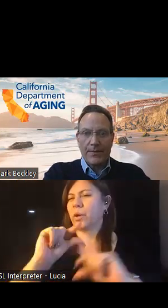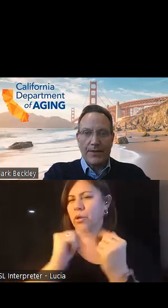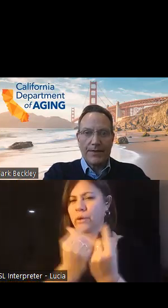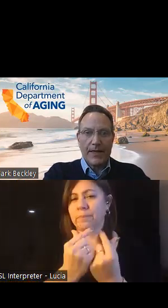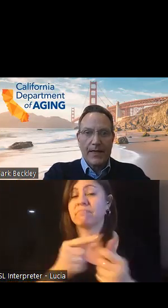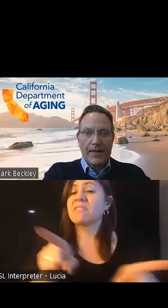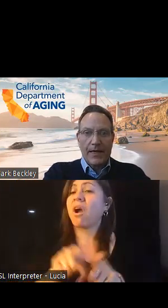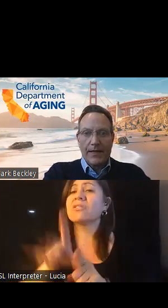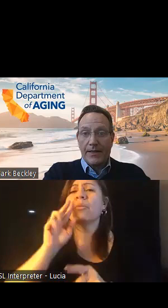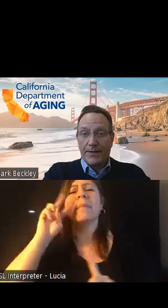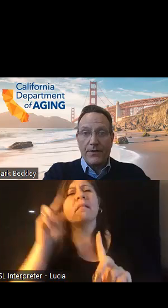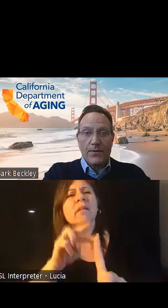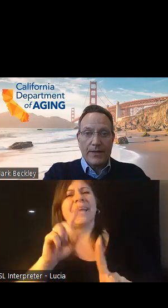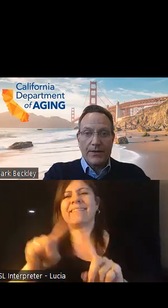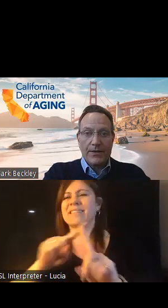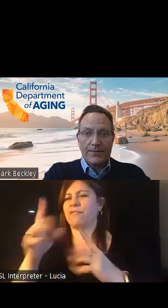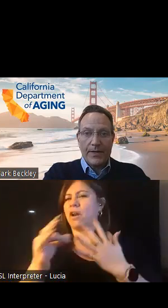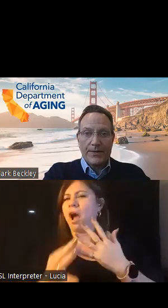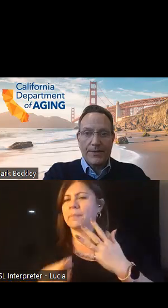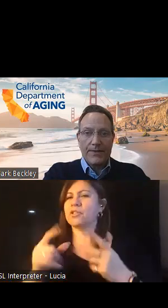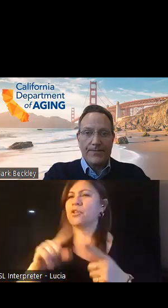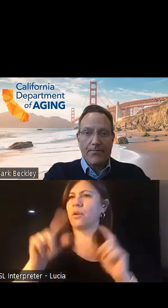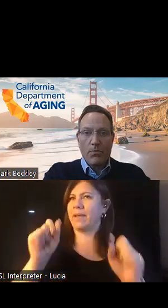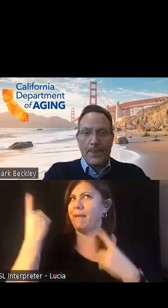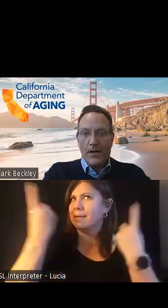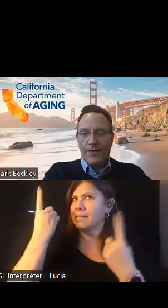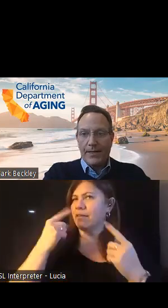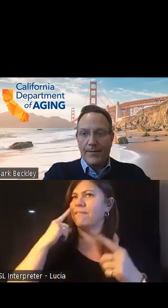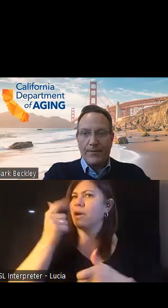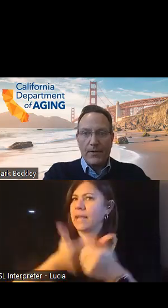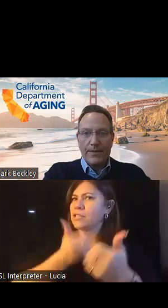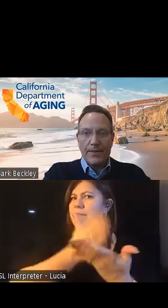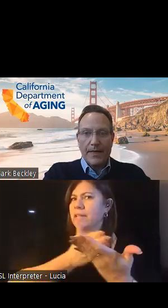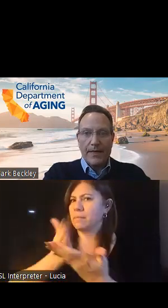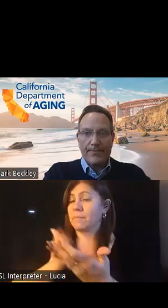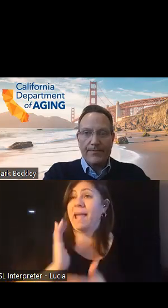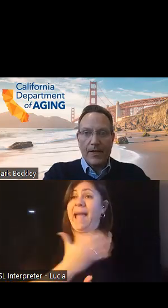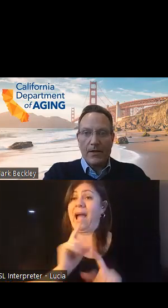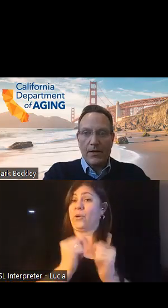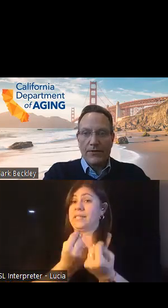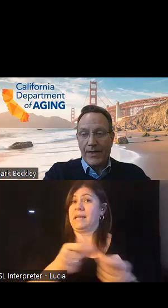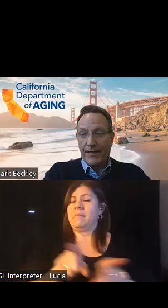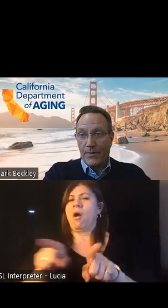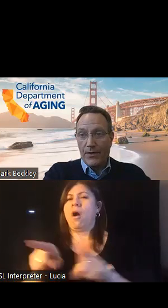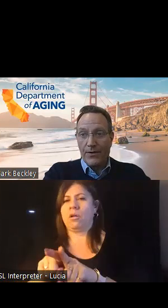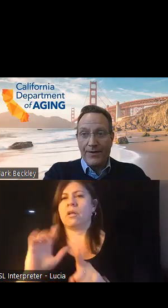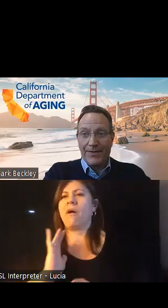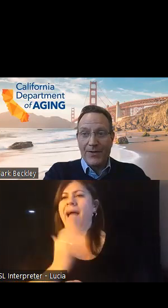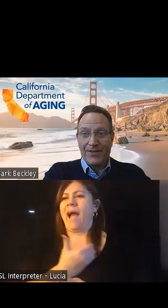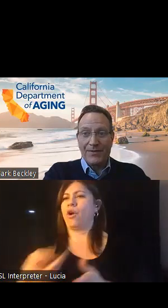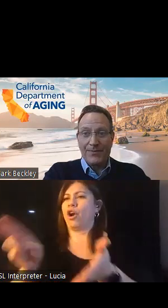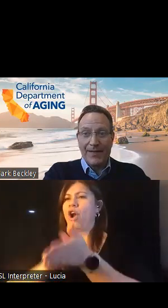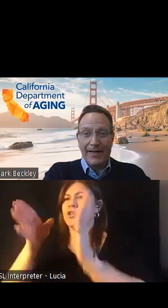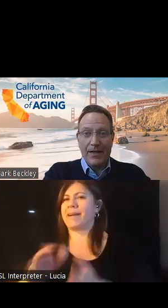these options to consider for each of these pieces. Our team, as well as our contracted partner on